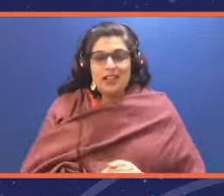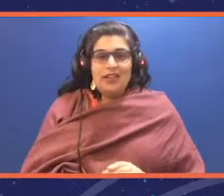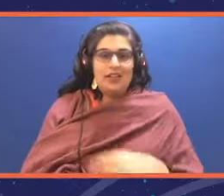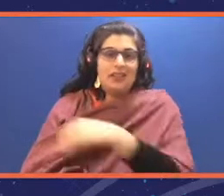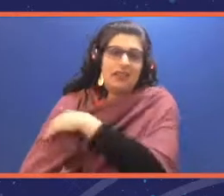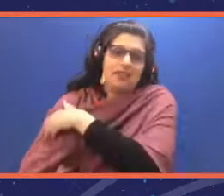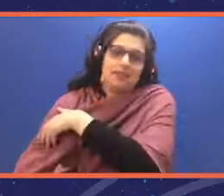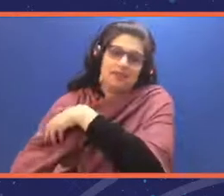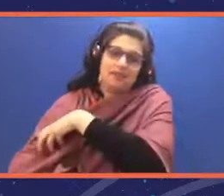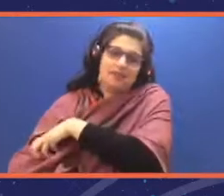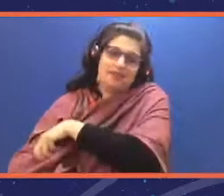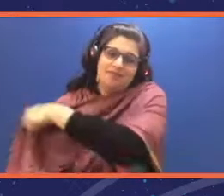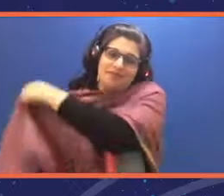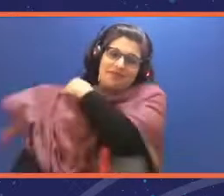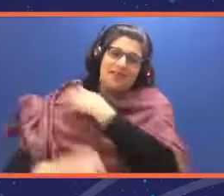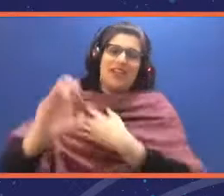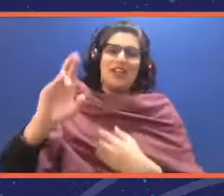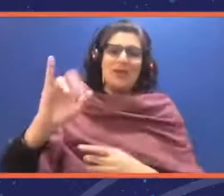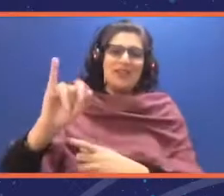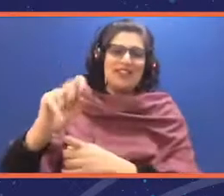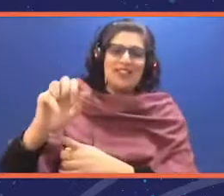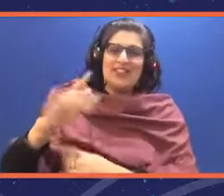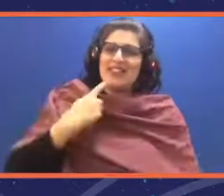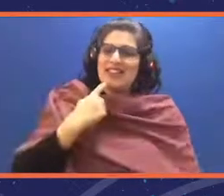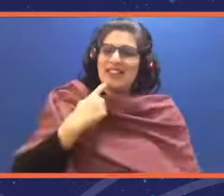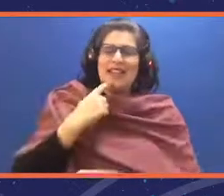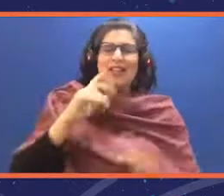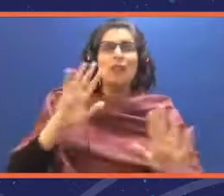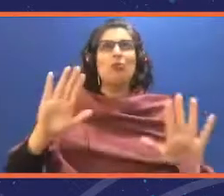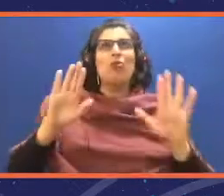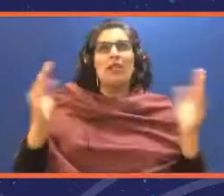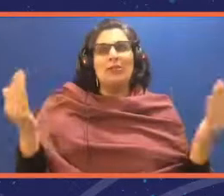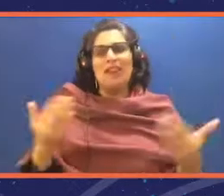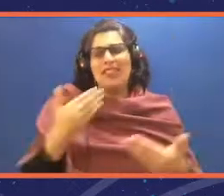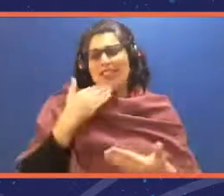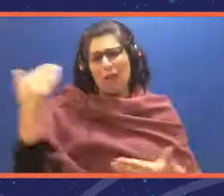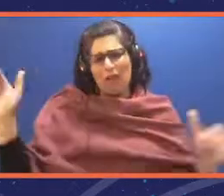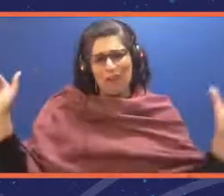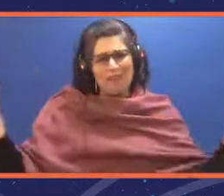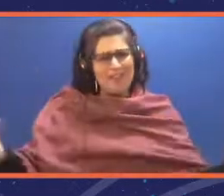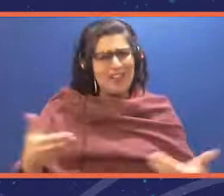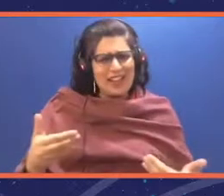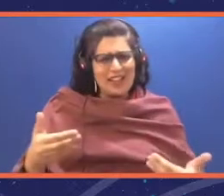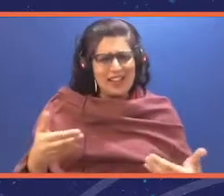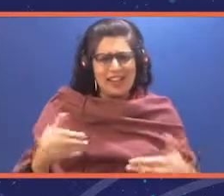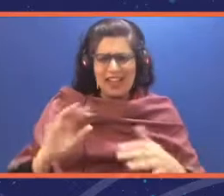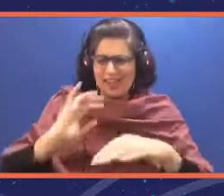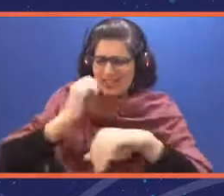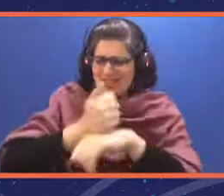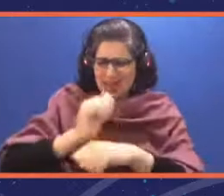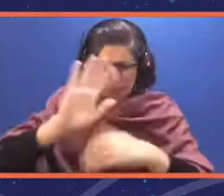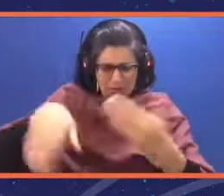It's so great to be here. Thank you for having us and for putting this all together.